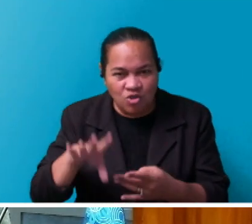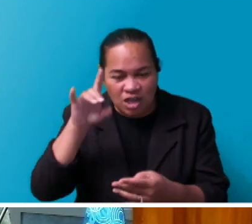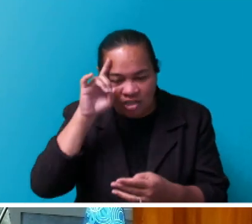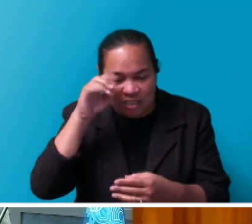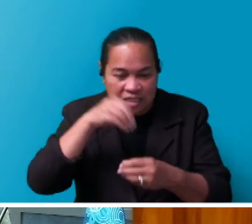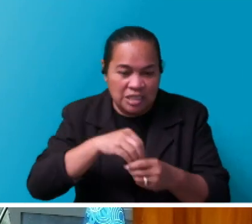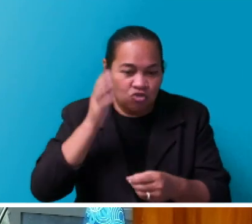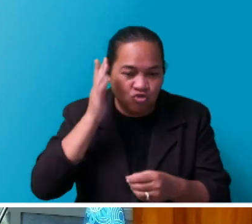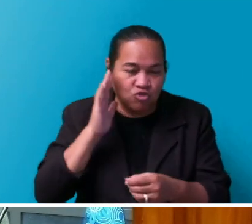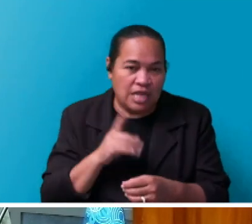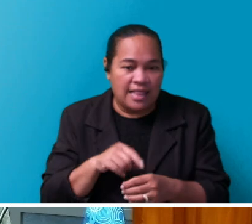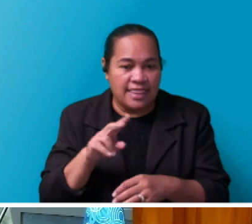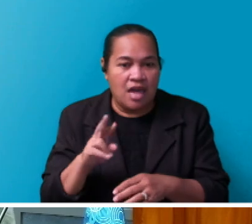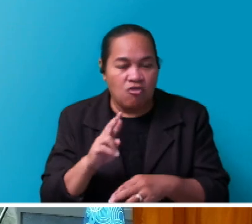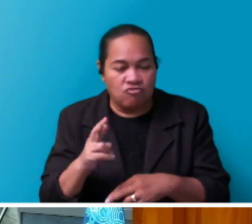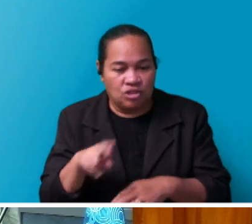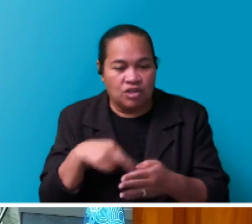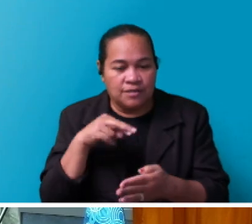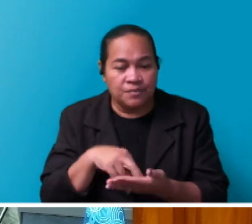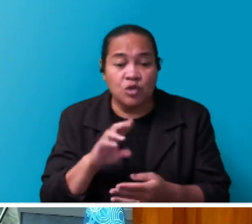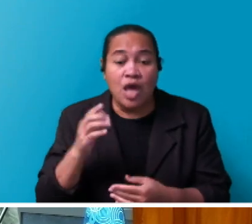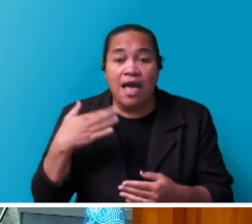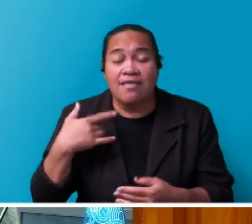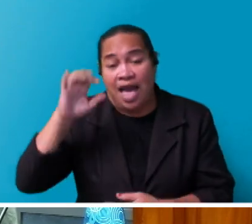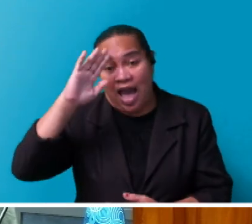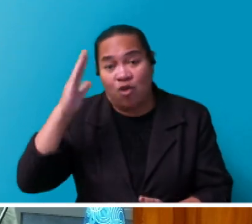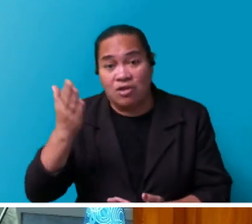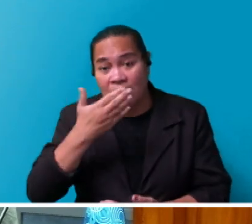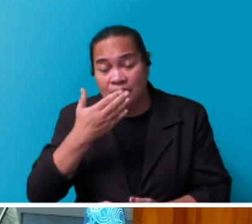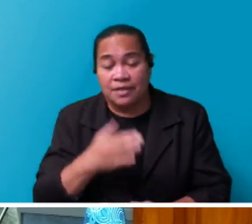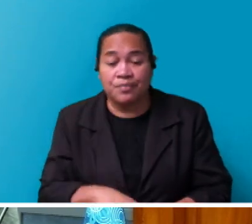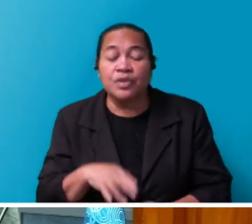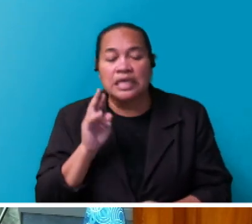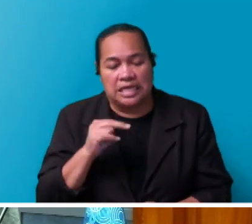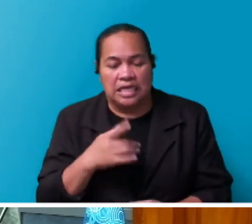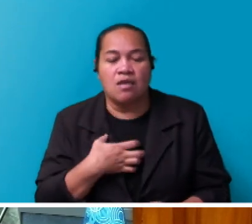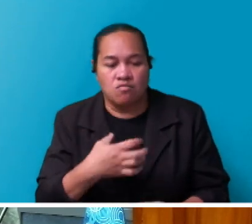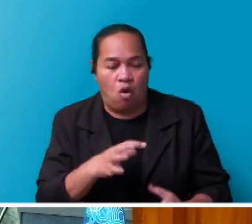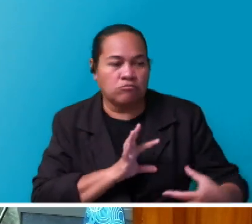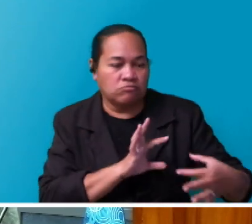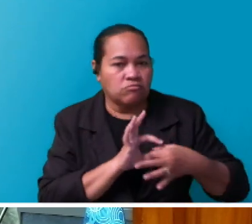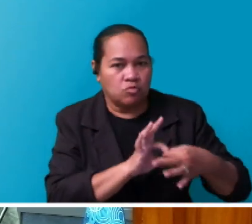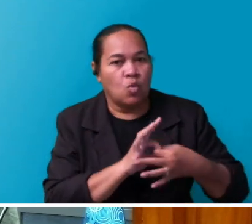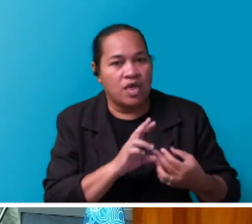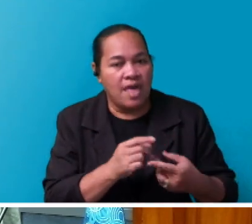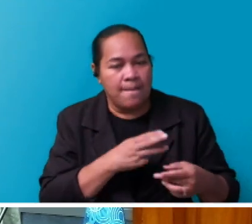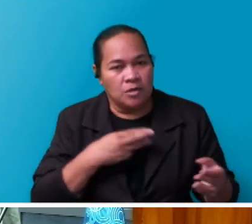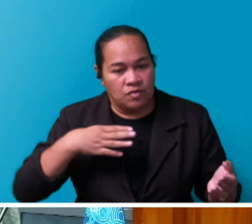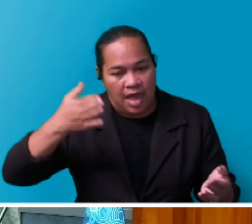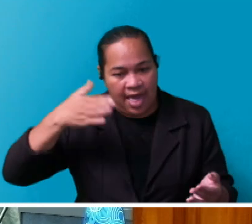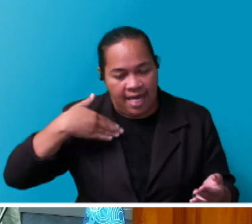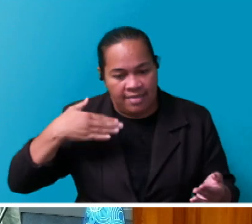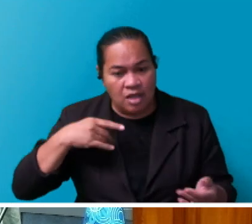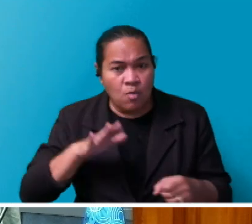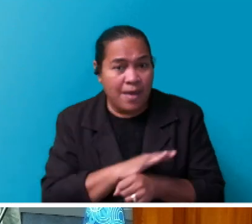Intersect between education and health outcomes. Ministers highlighted the need for collaboration with the health and relevant sectors to